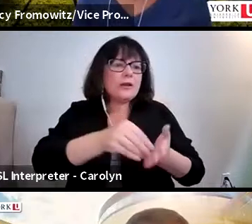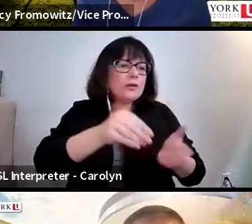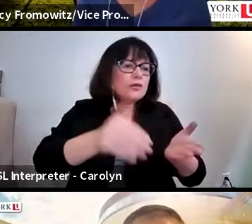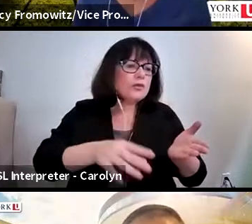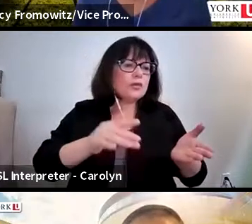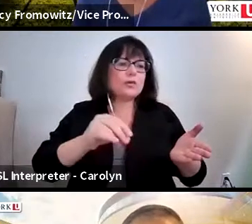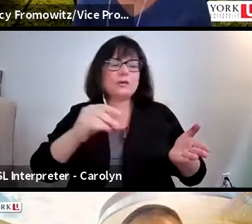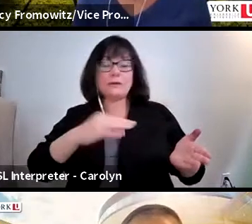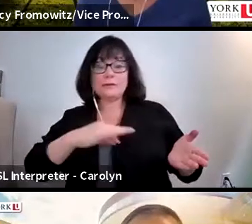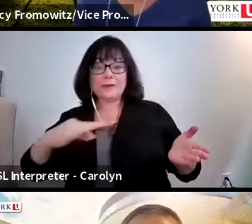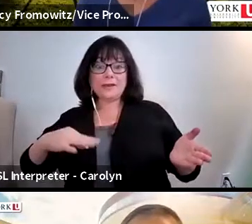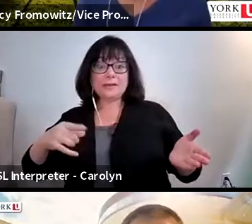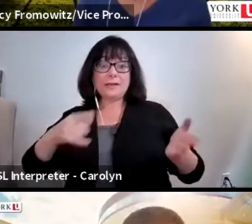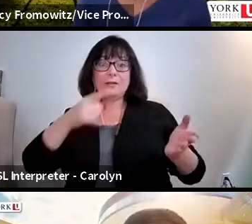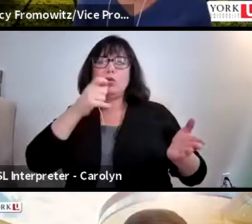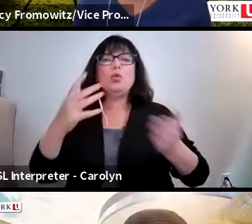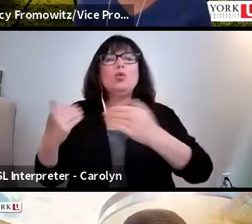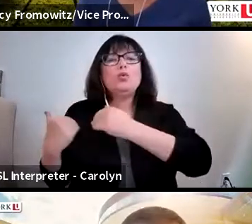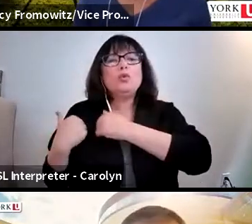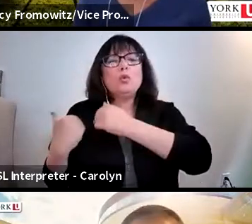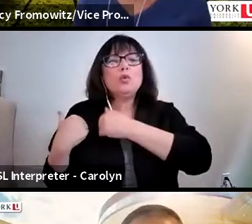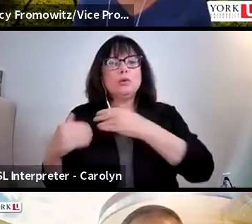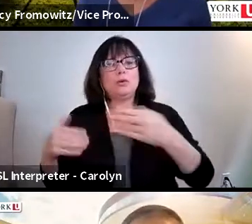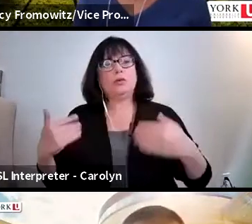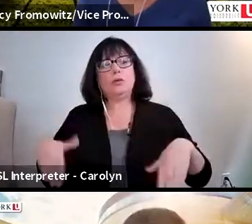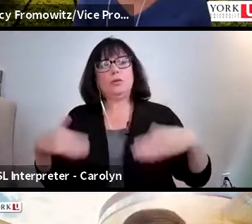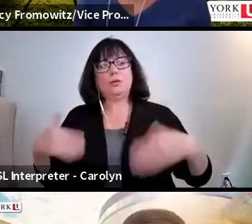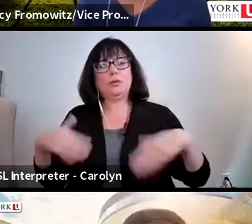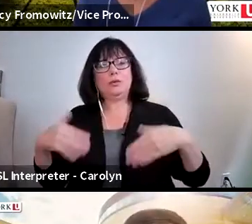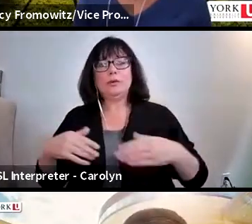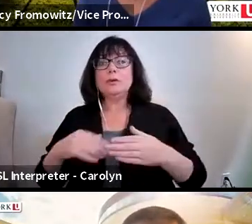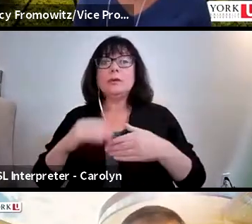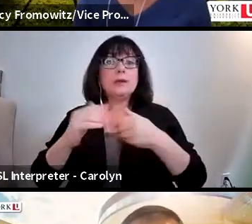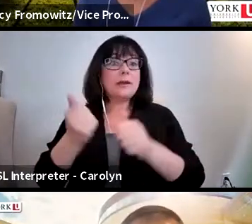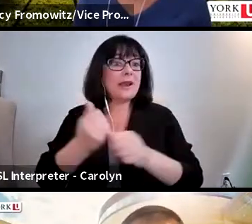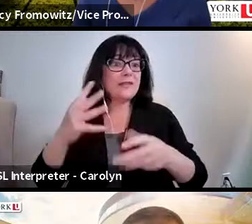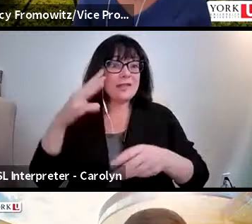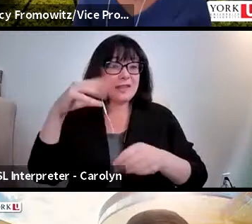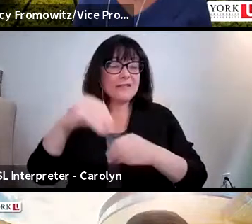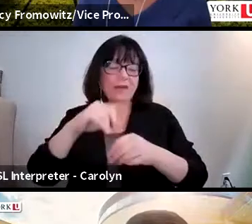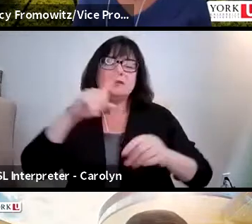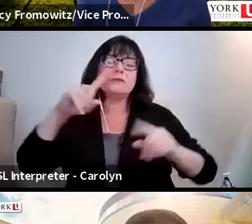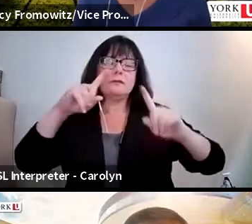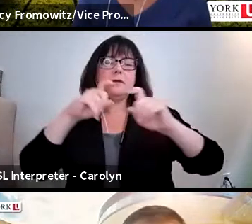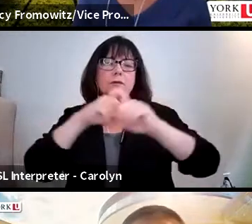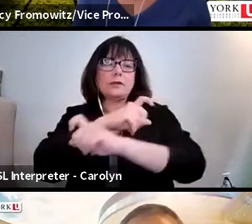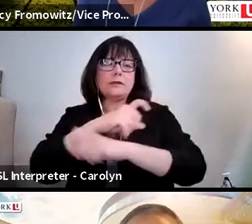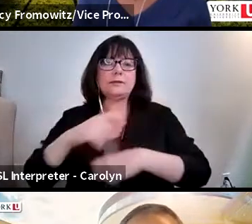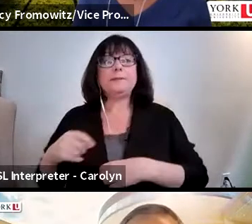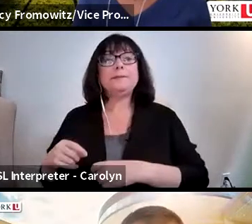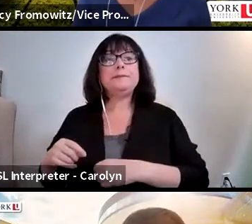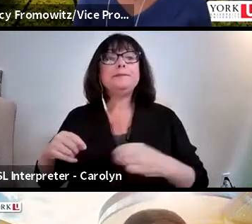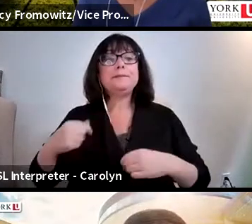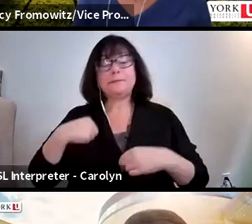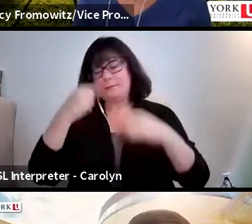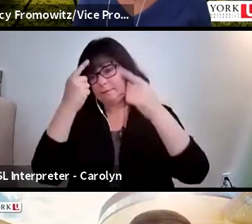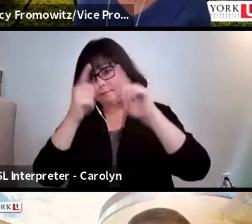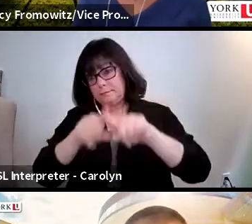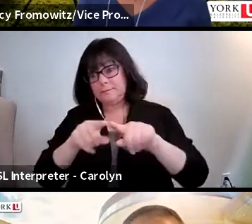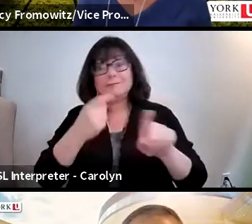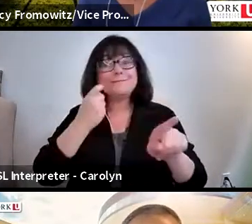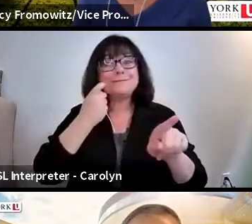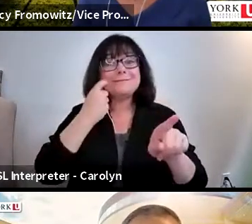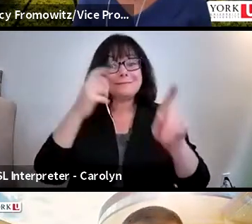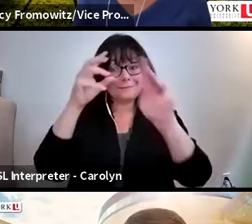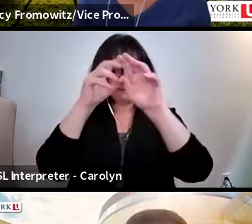of all the steps that fulfill that responsibility. So I would agree with everything that the president has said, and just underline